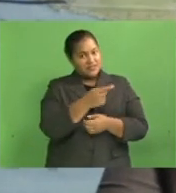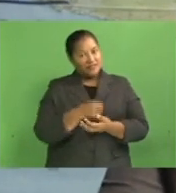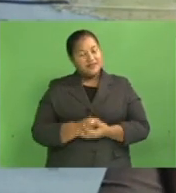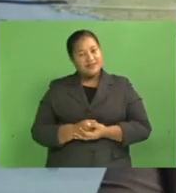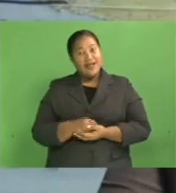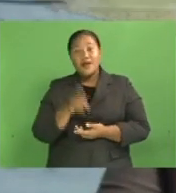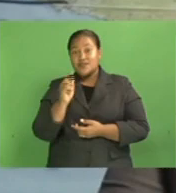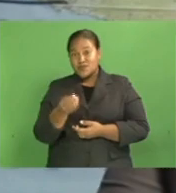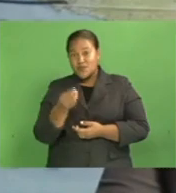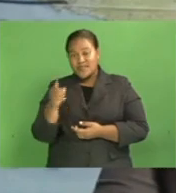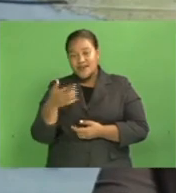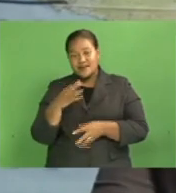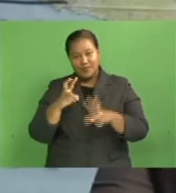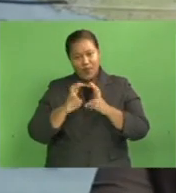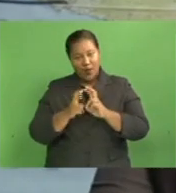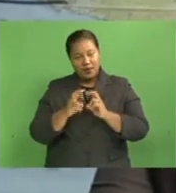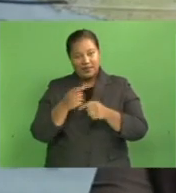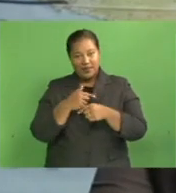problem that